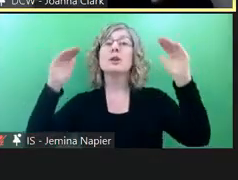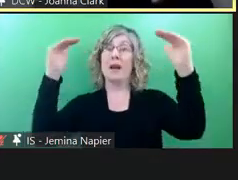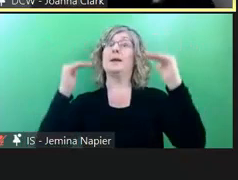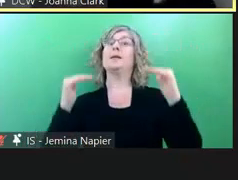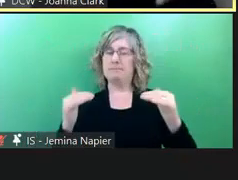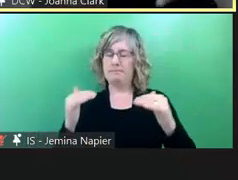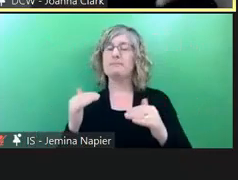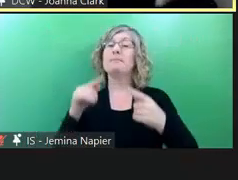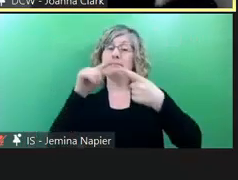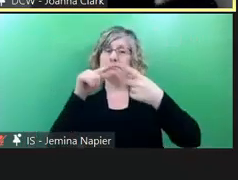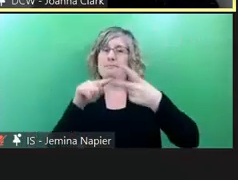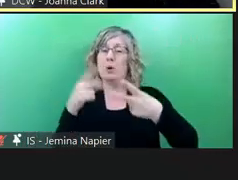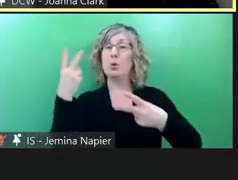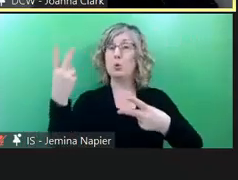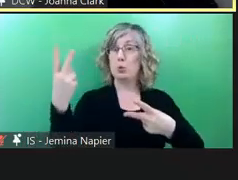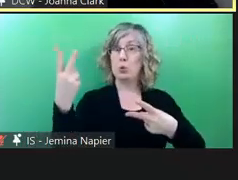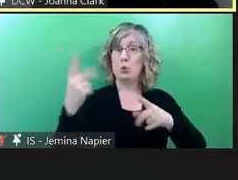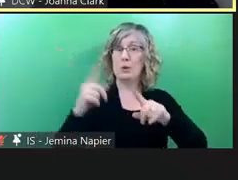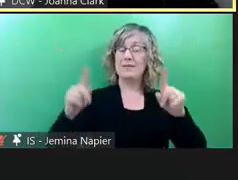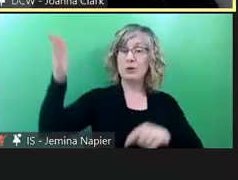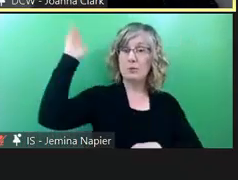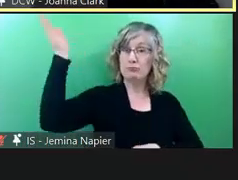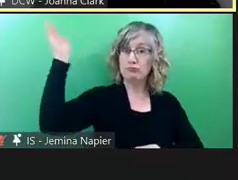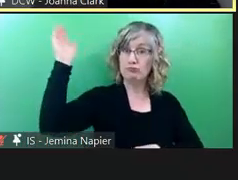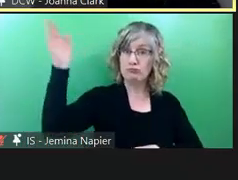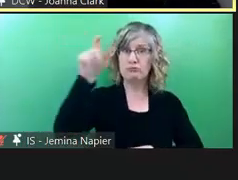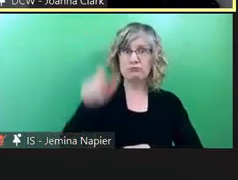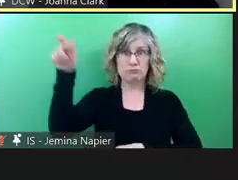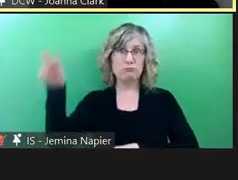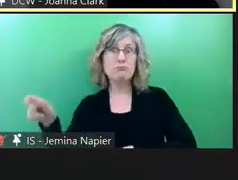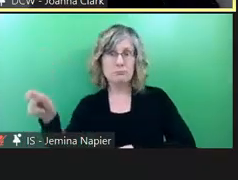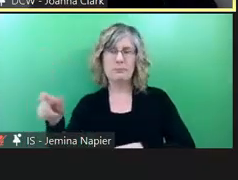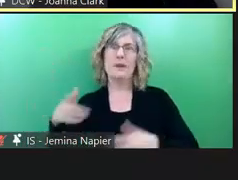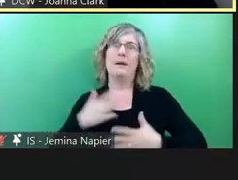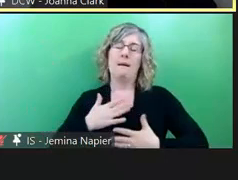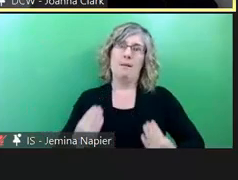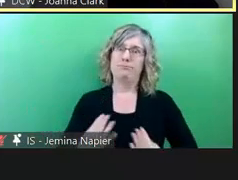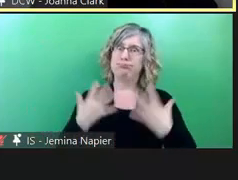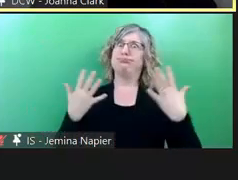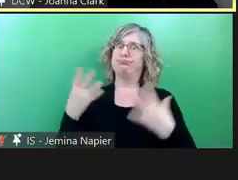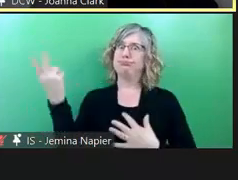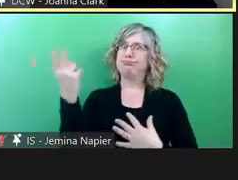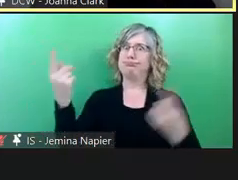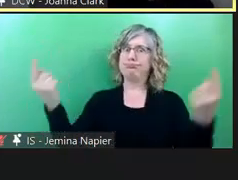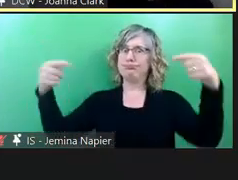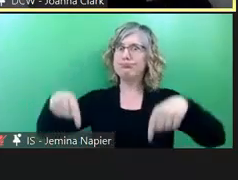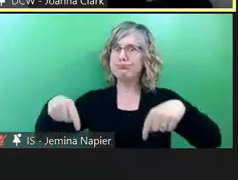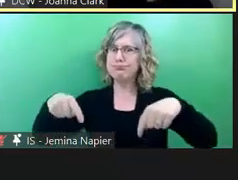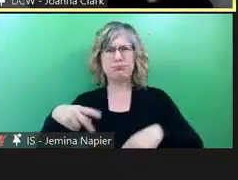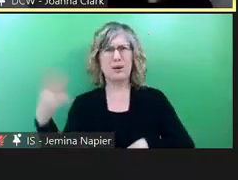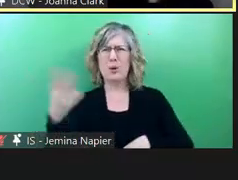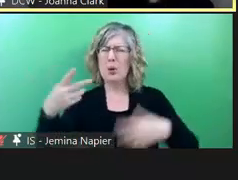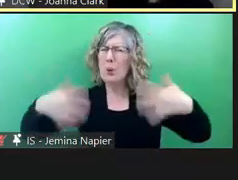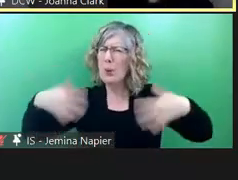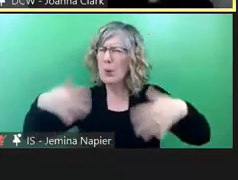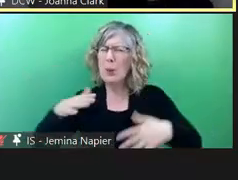speakers shortly, and we've got 2 speakers who I'm delighted to say have joined us. They both have an absolute wealth of both